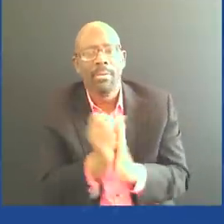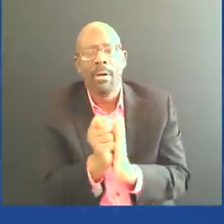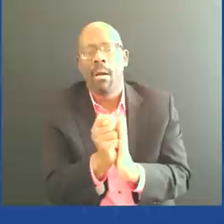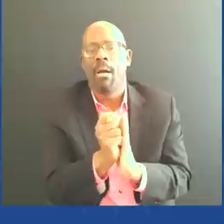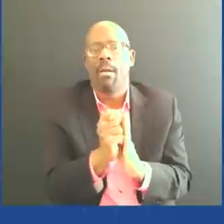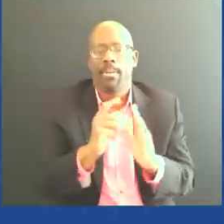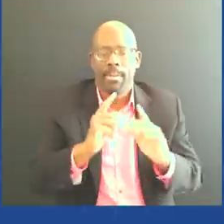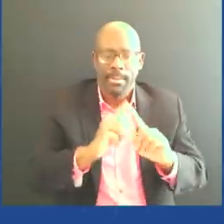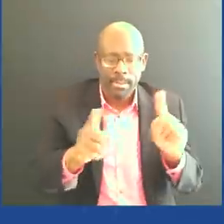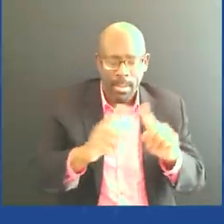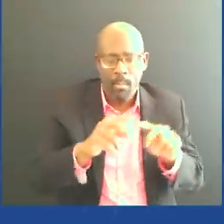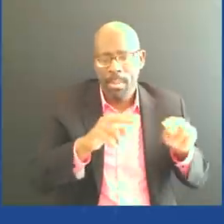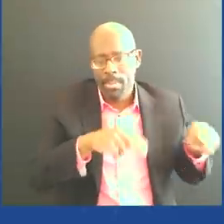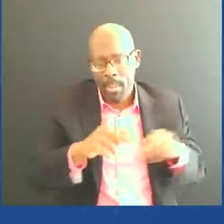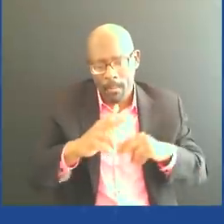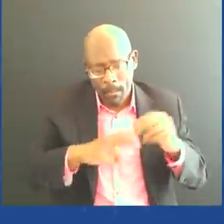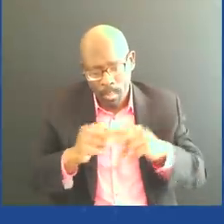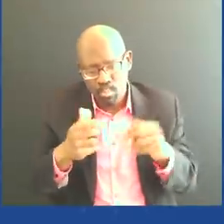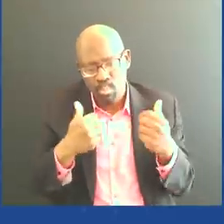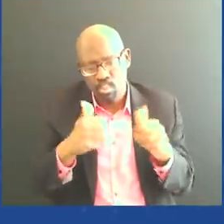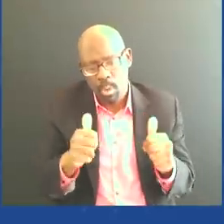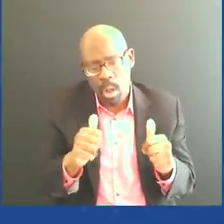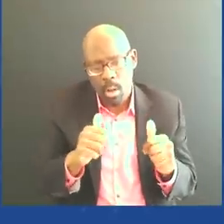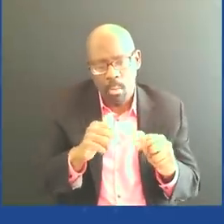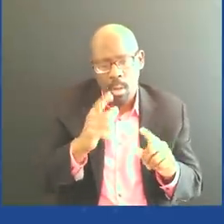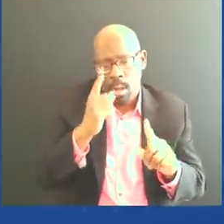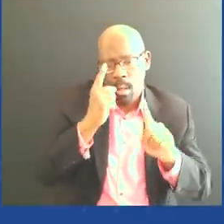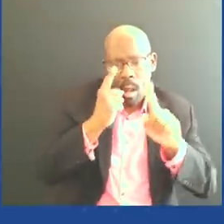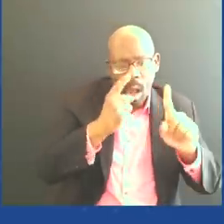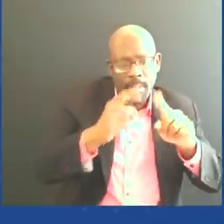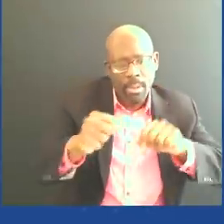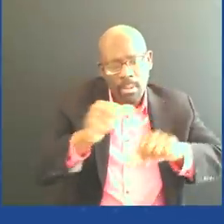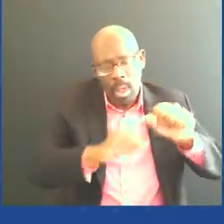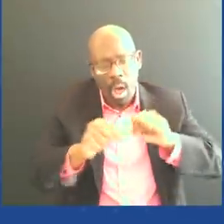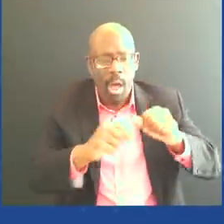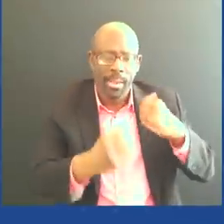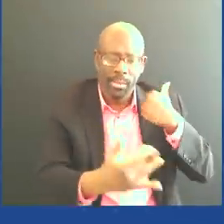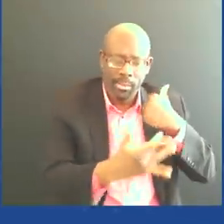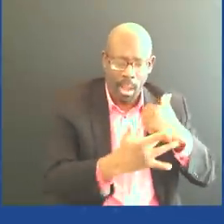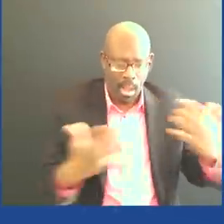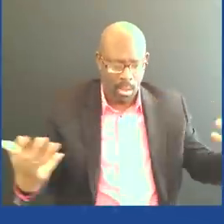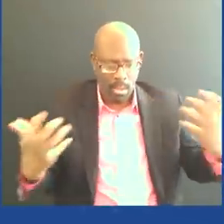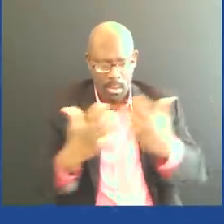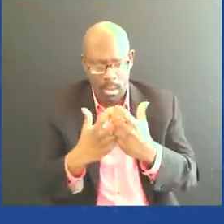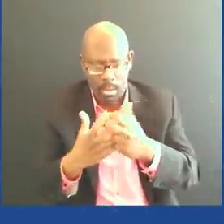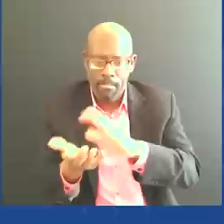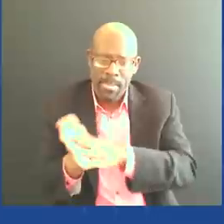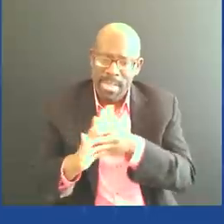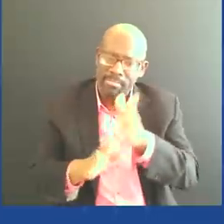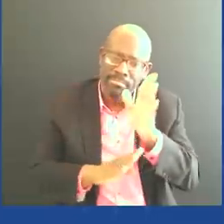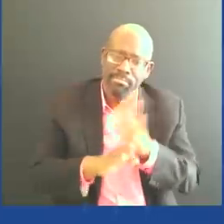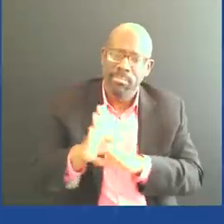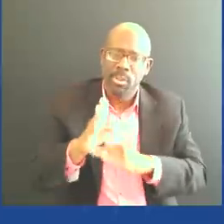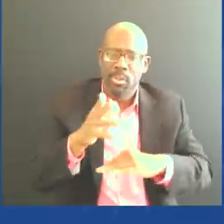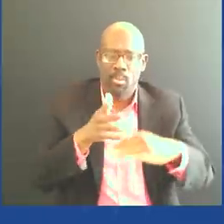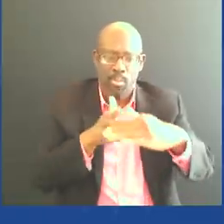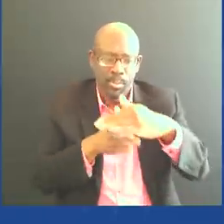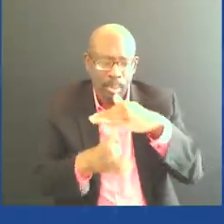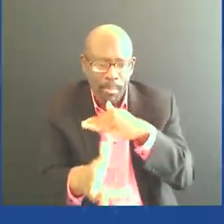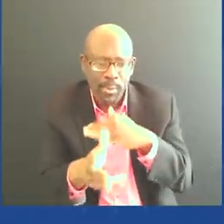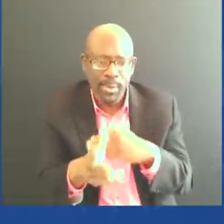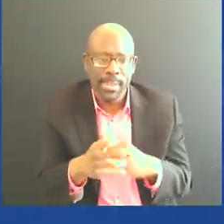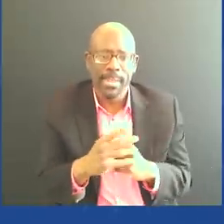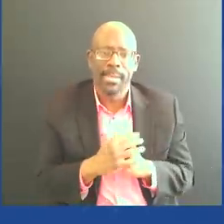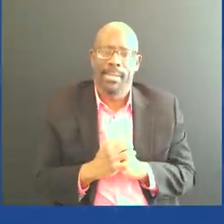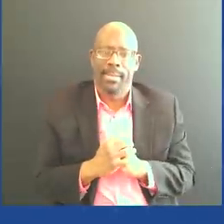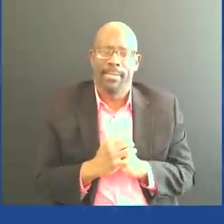deep. USS Delaware stands before you as the world's best effort to master the undersea domain. When I